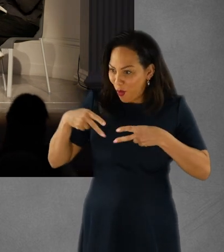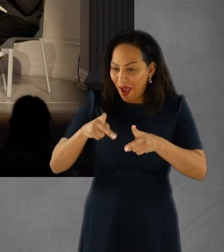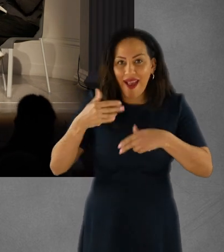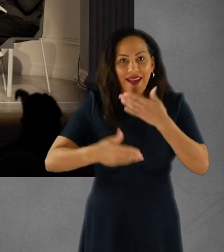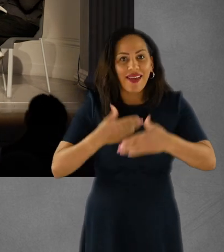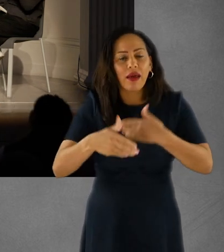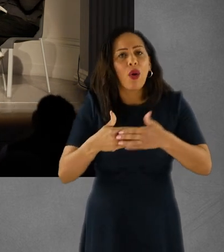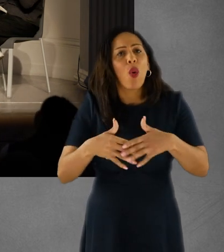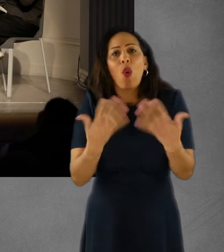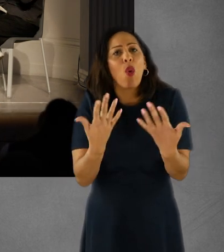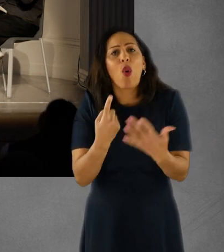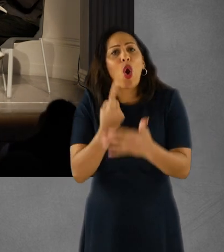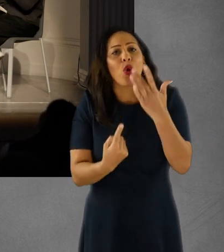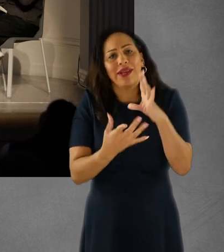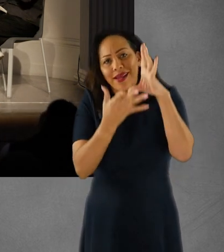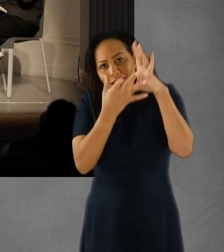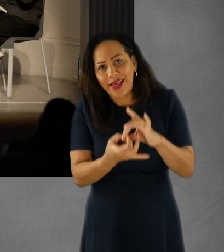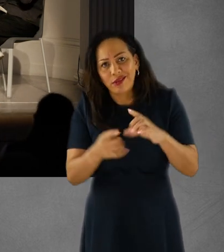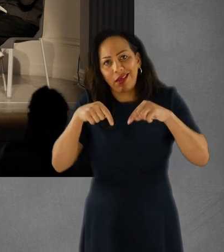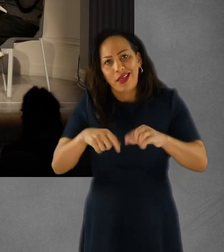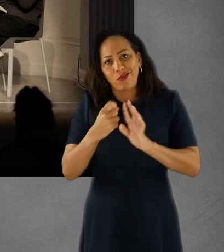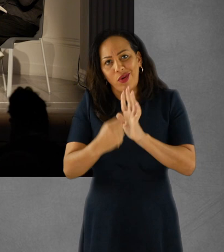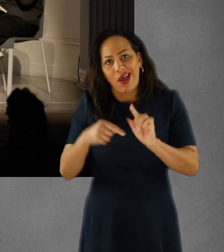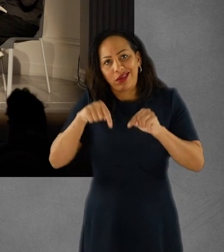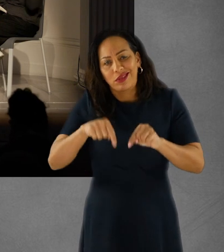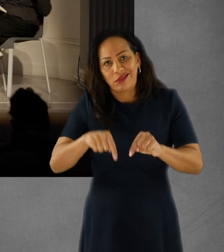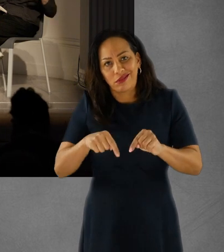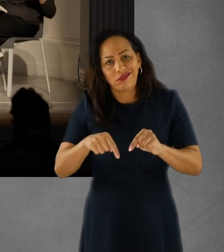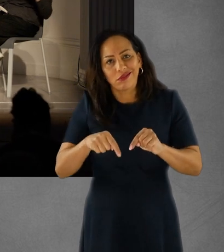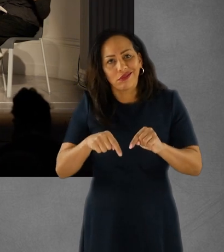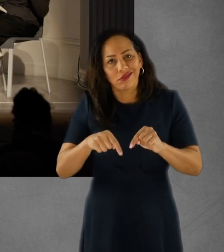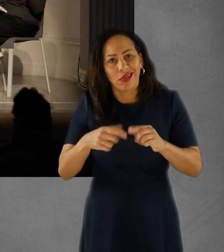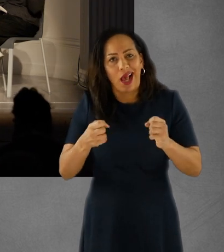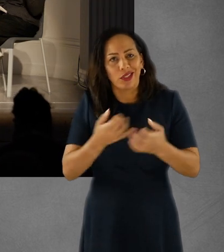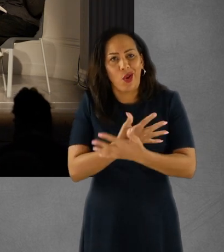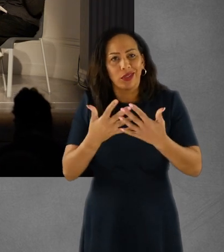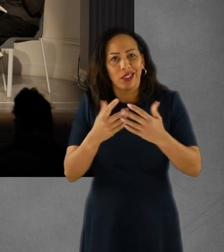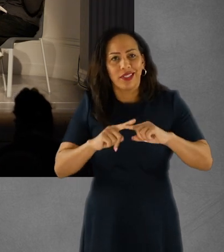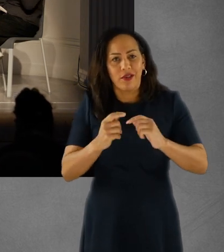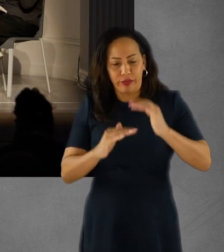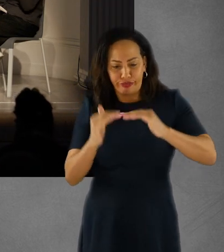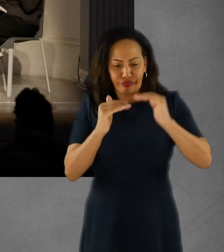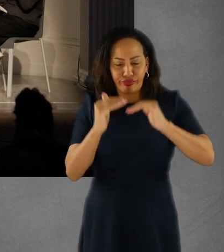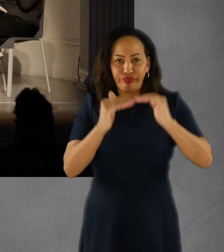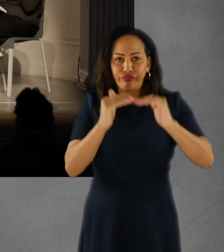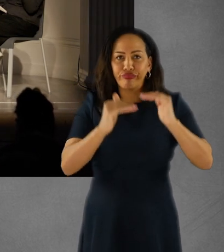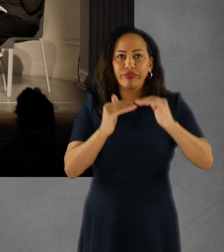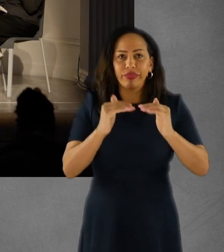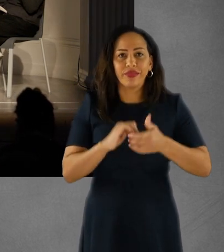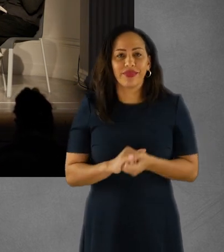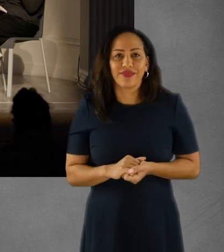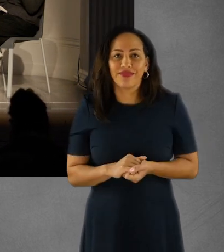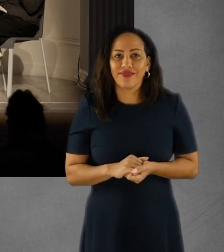very specific to this piece and the structure and the multiplicity that you're after in order to kind of